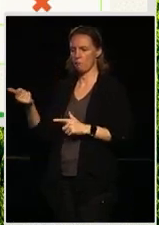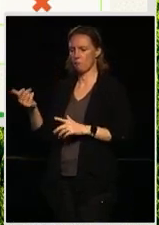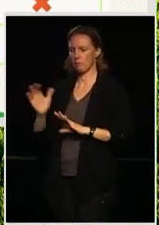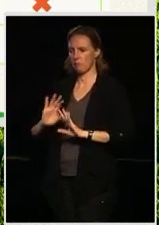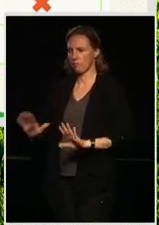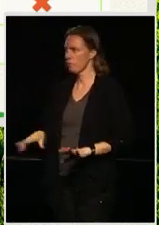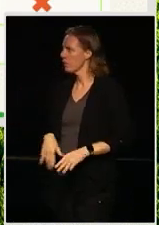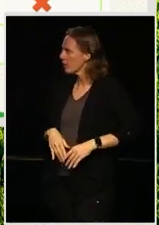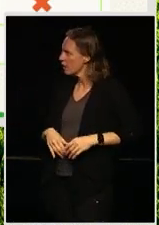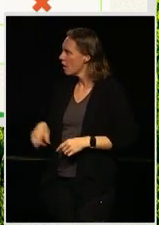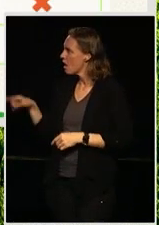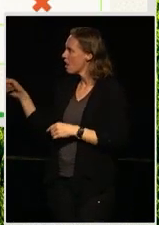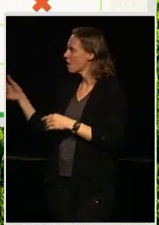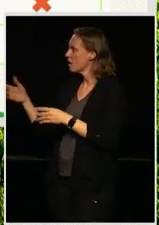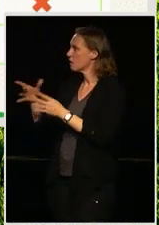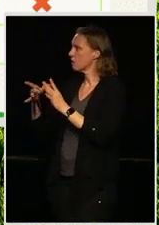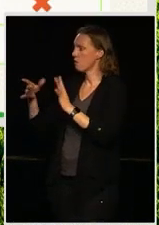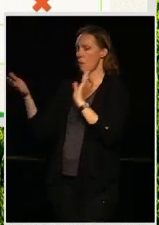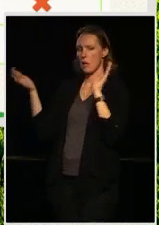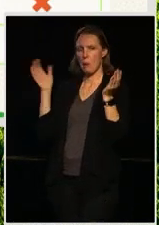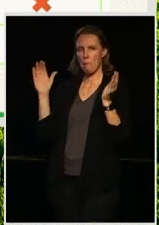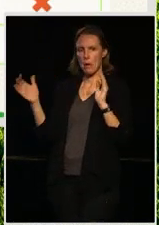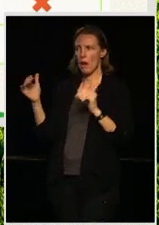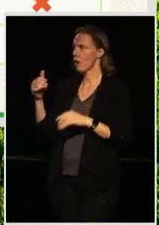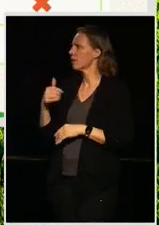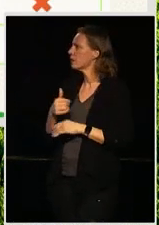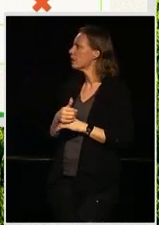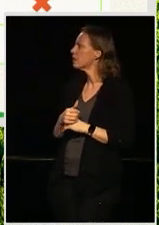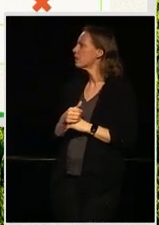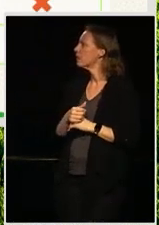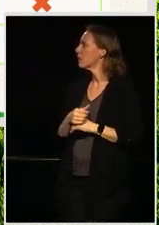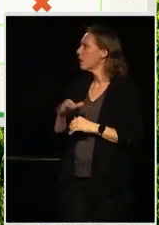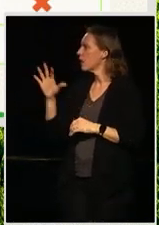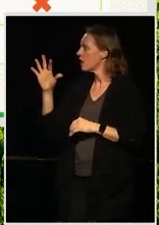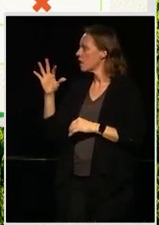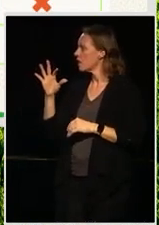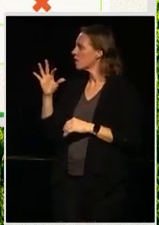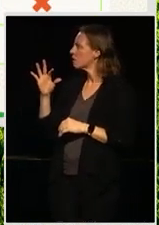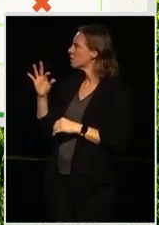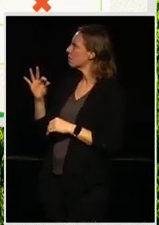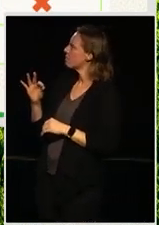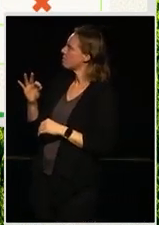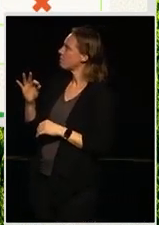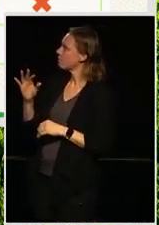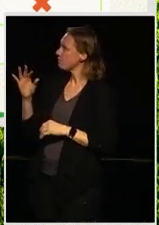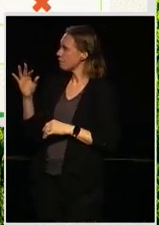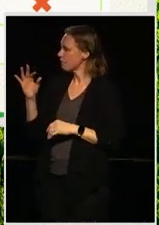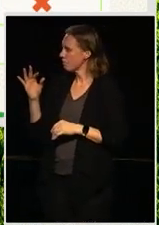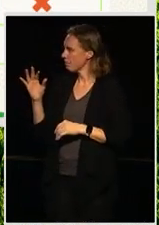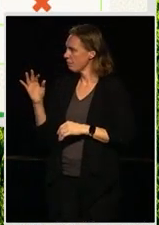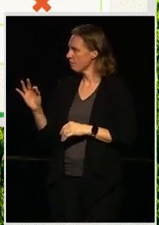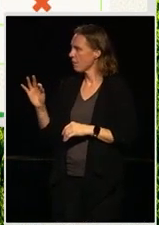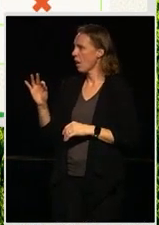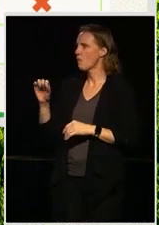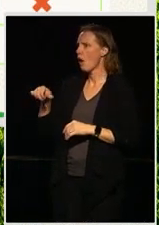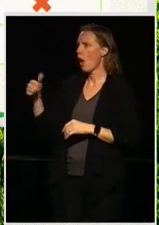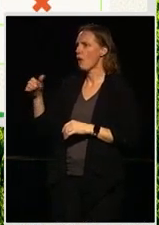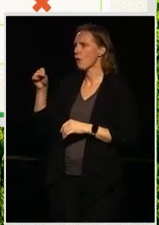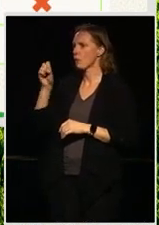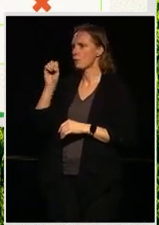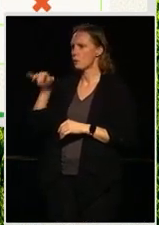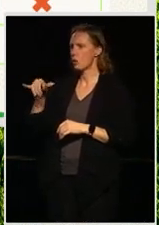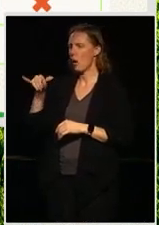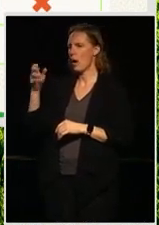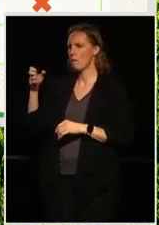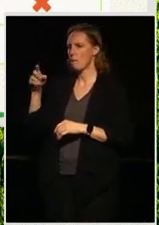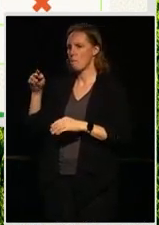In this slide, we compare 99% of the soy-based product in the market that cover